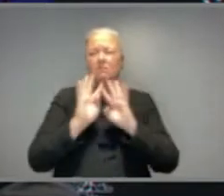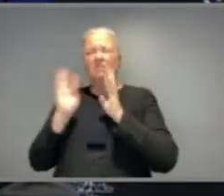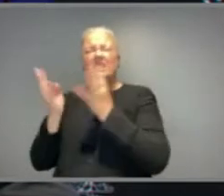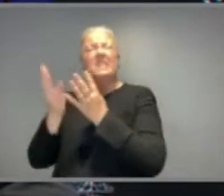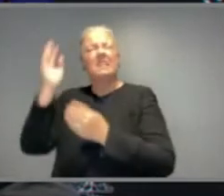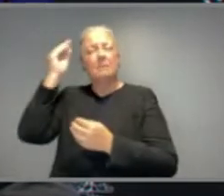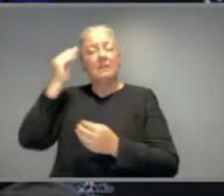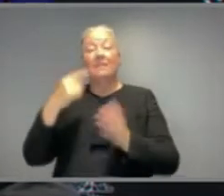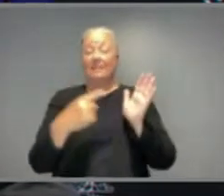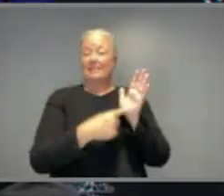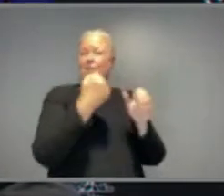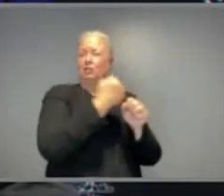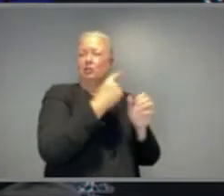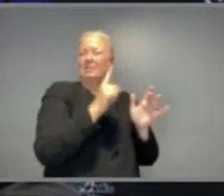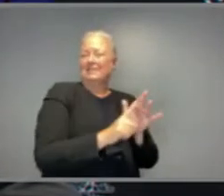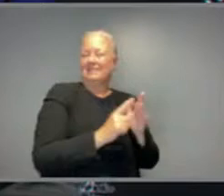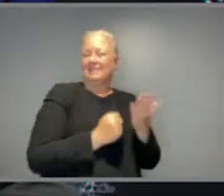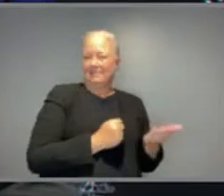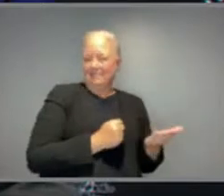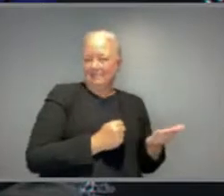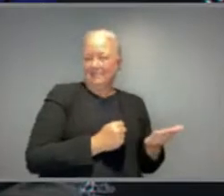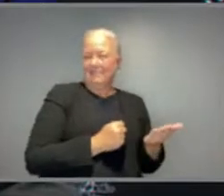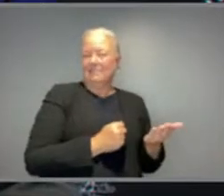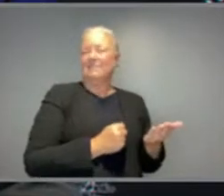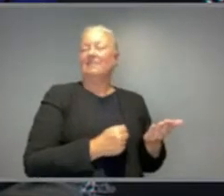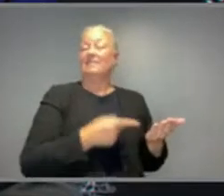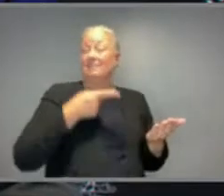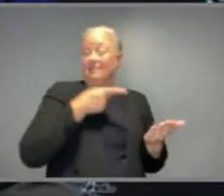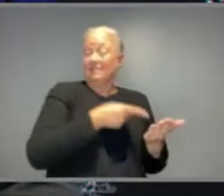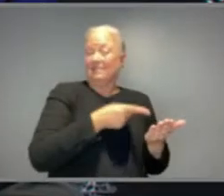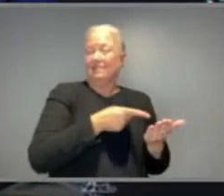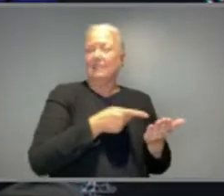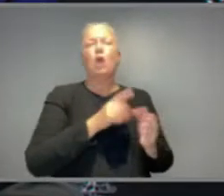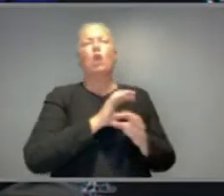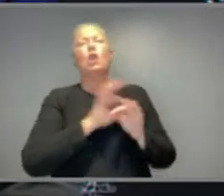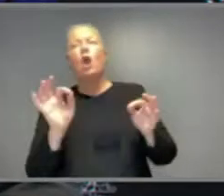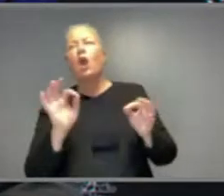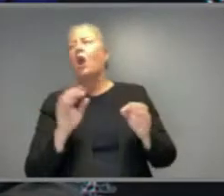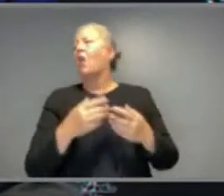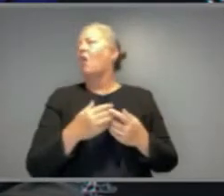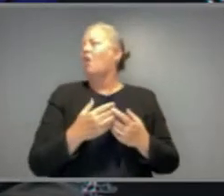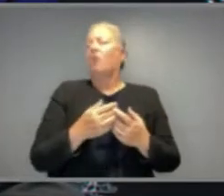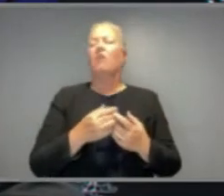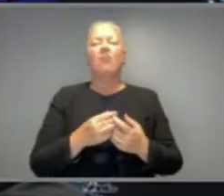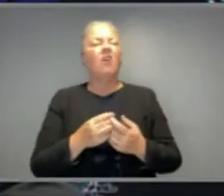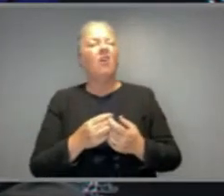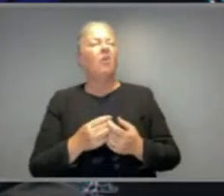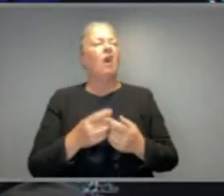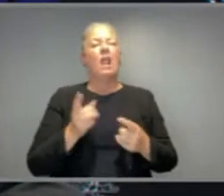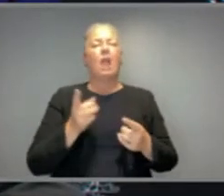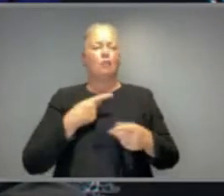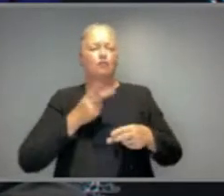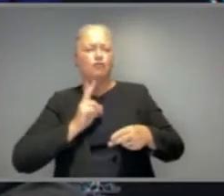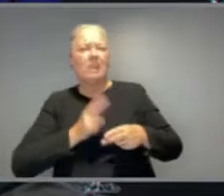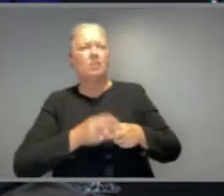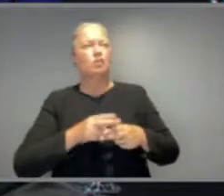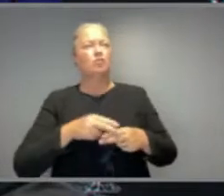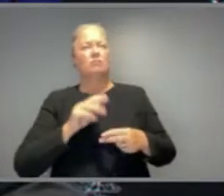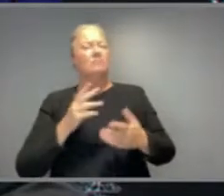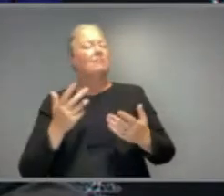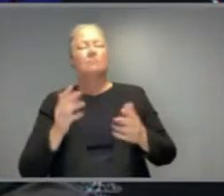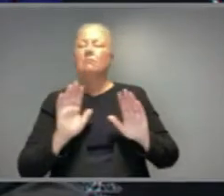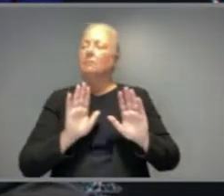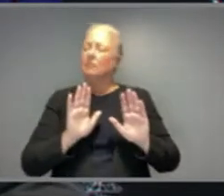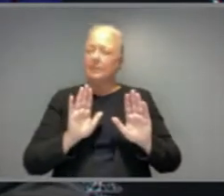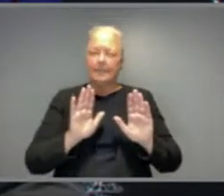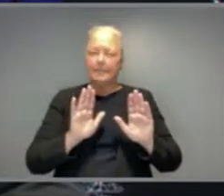TGA, the Therapeutic Goods Administration, that didn't cut corners, that they weren't rushed, that they are able to do the work